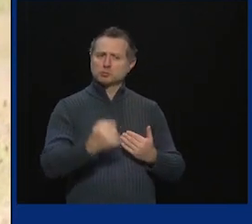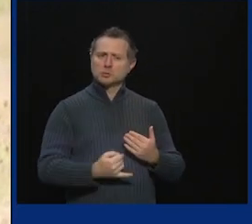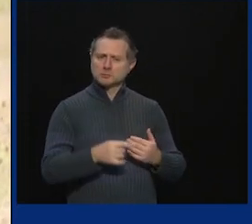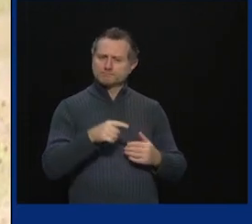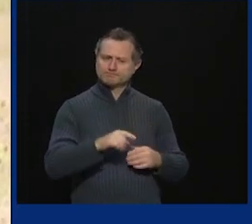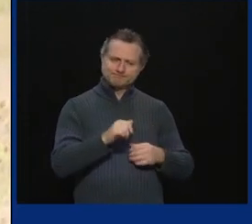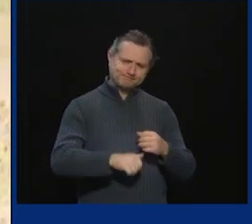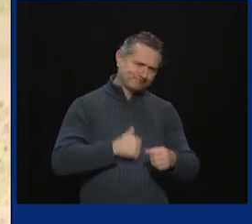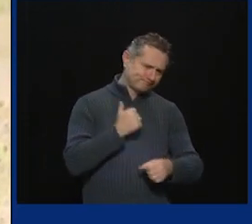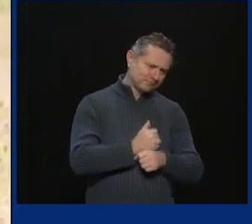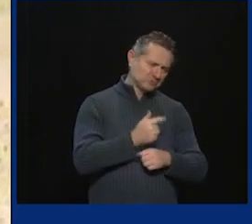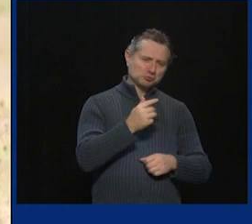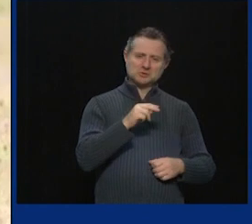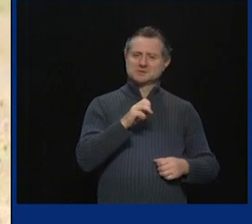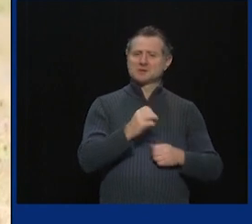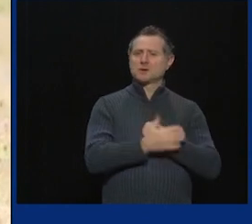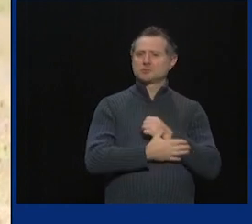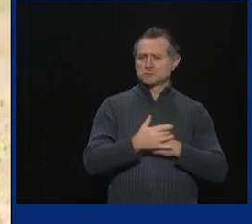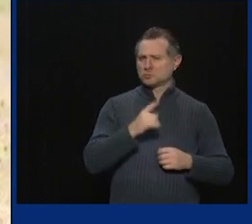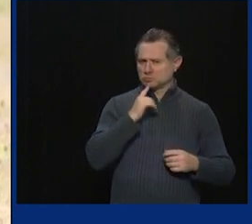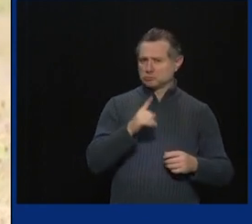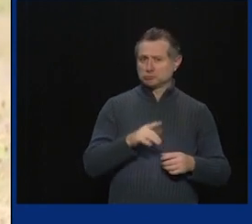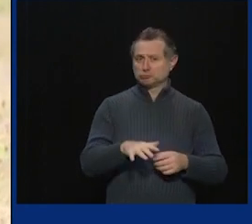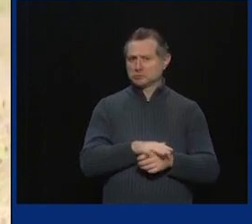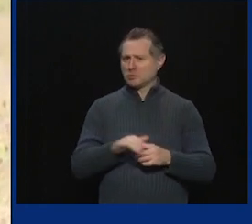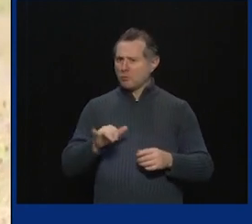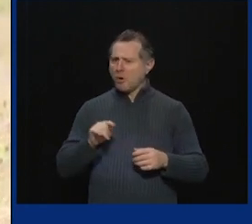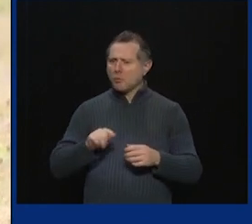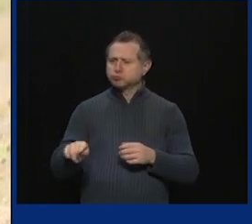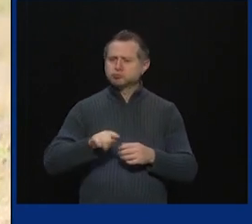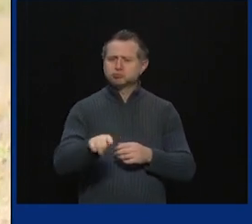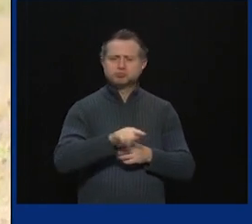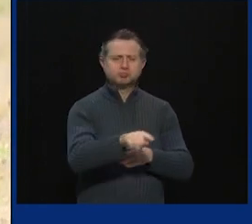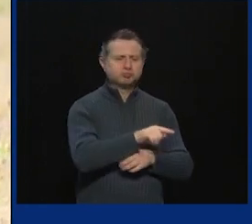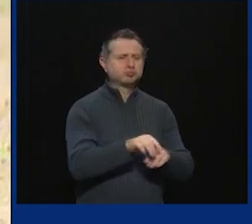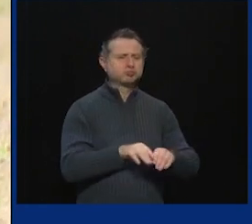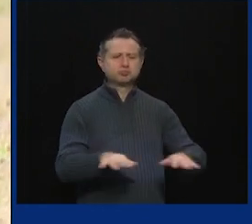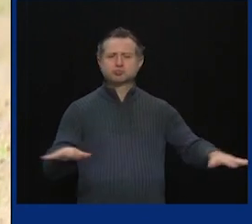regional implications for all the folks that live in Western New York.